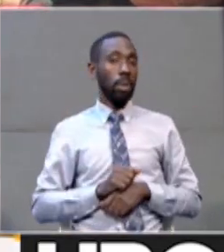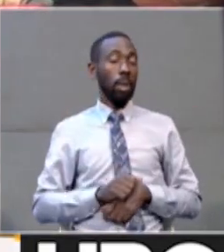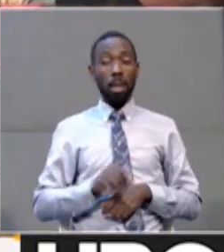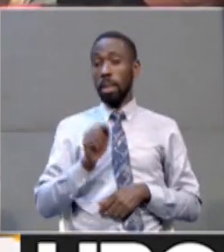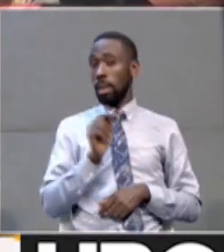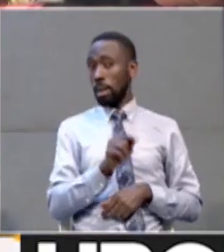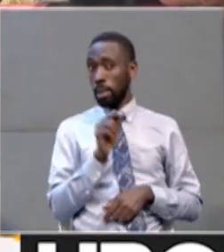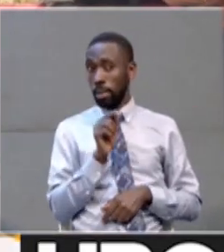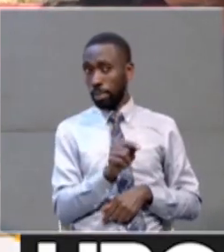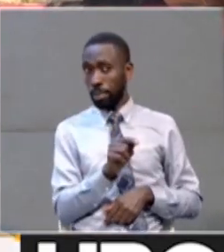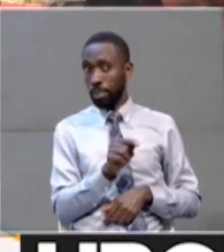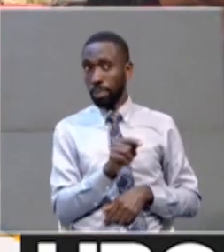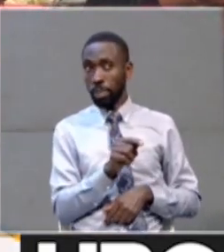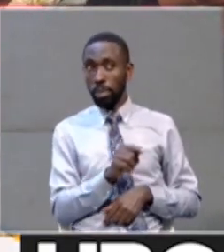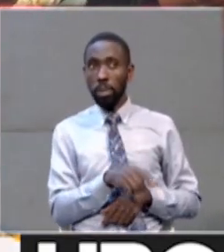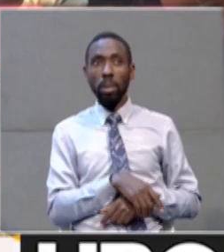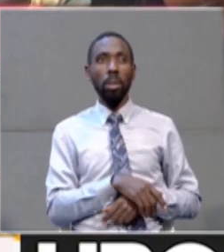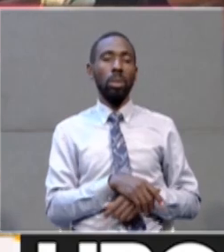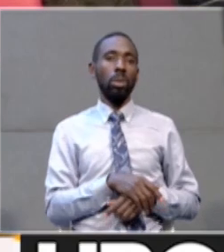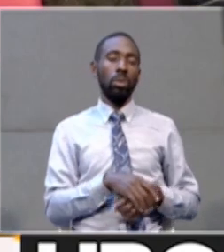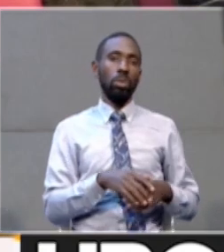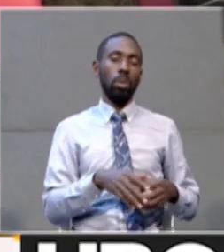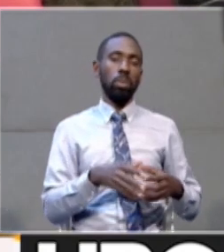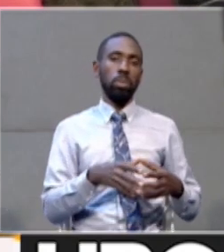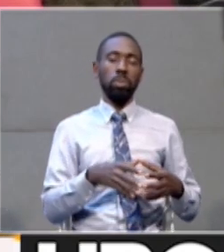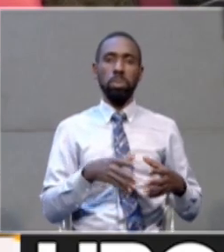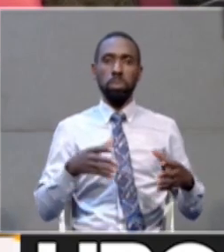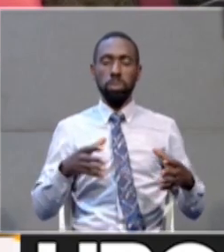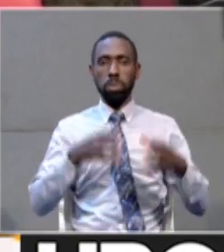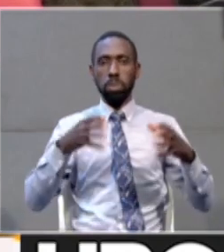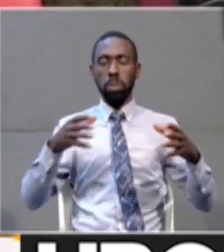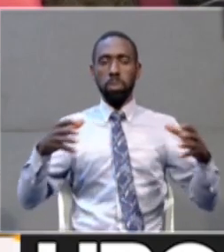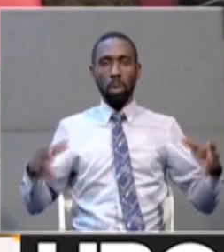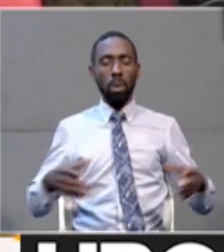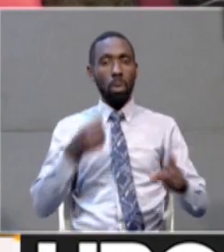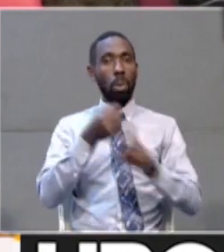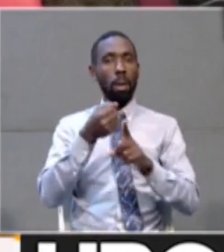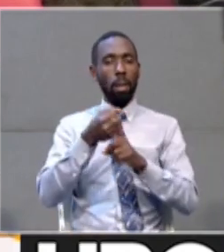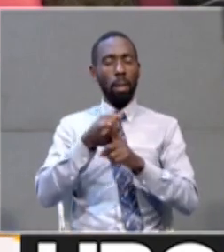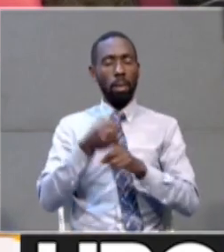great stride in eradicating the disease. This is